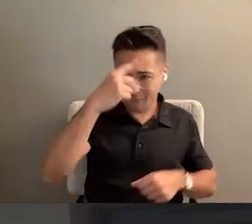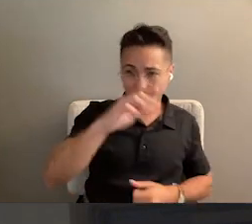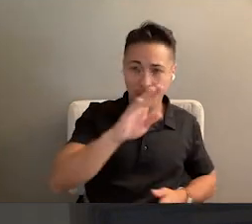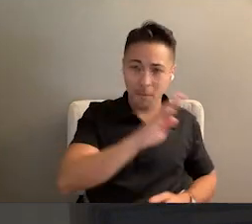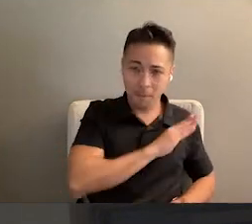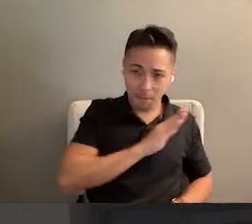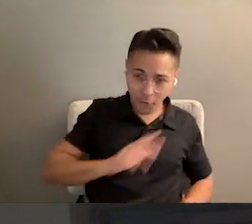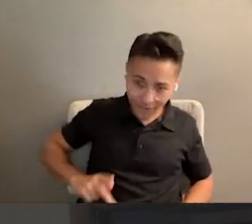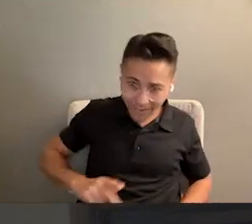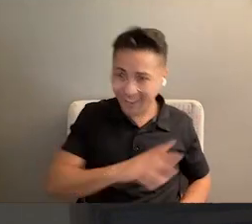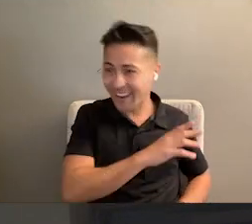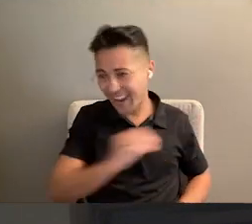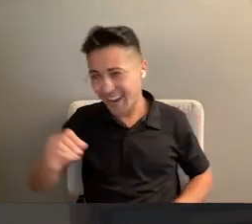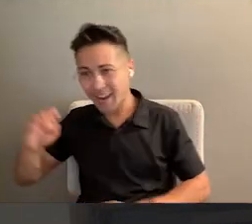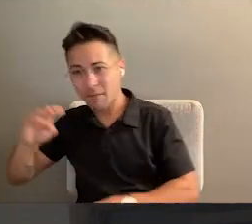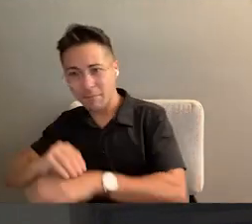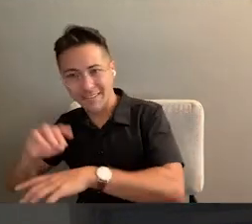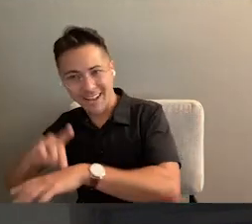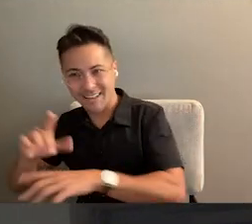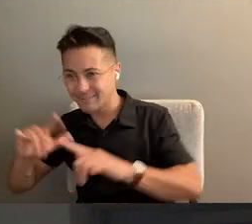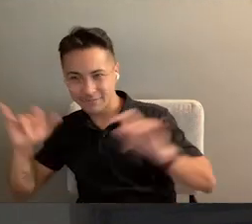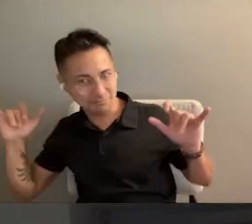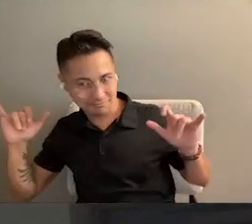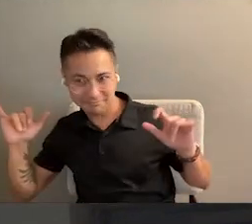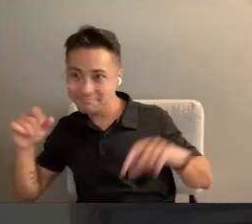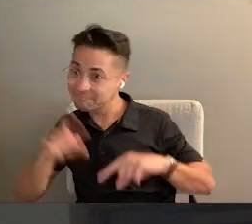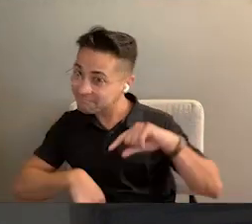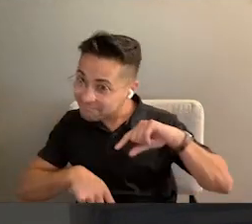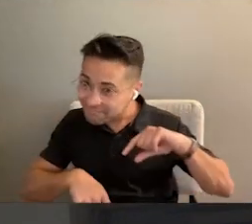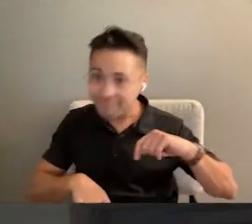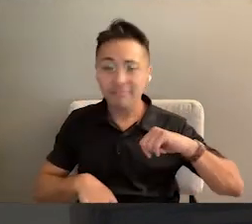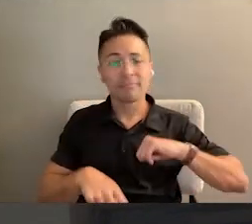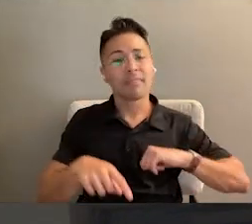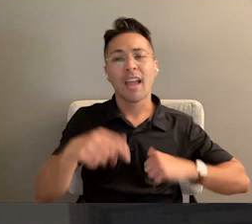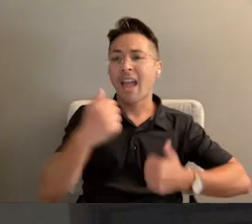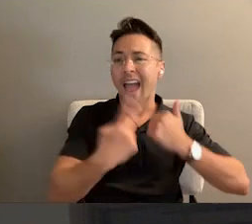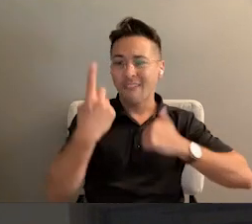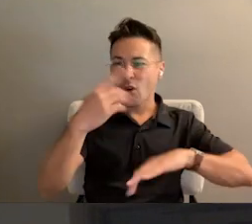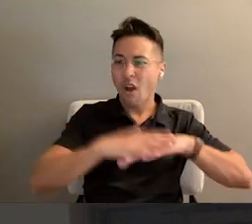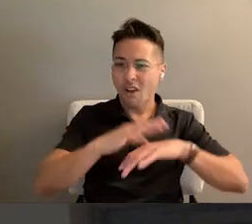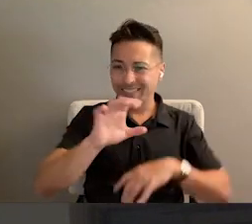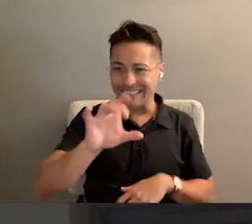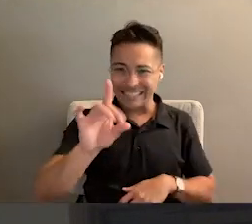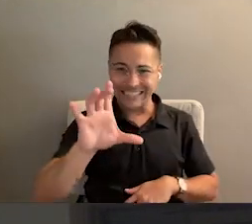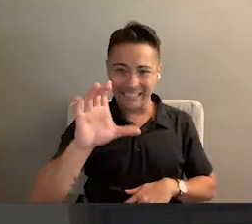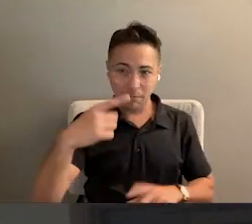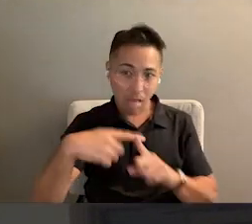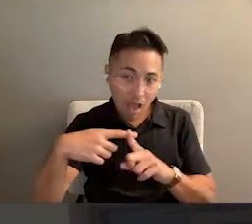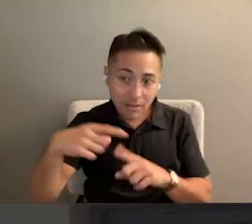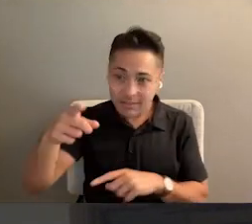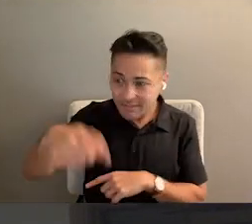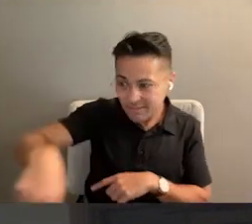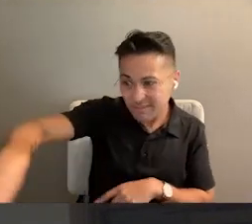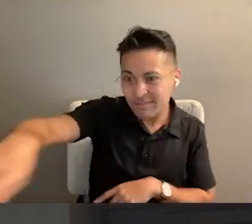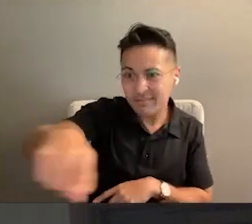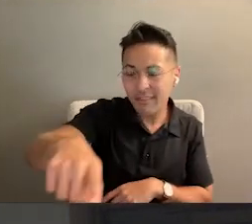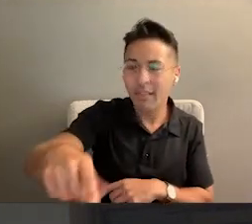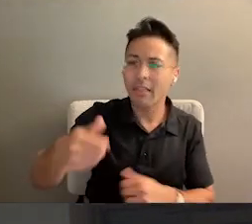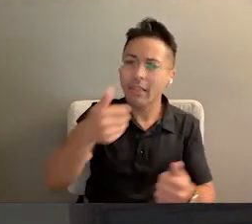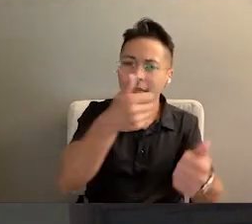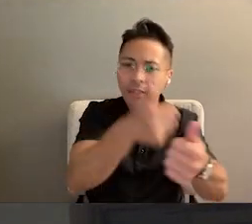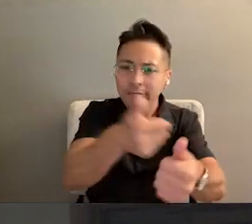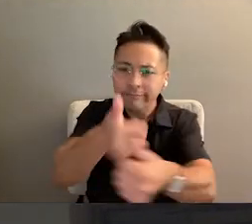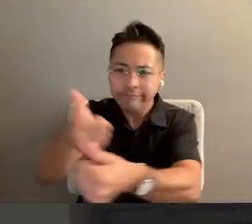that's because, as Tammy said, you can't work for Burger King and McDonald's at the same time, right? And everybody